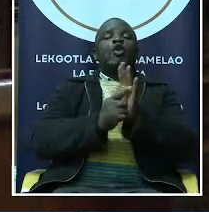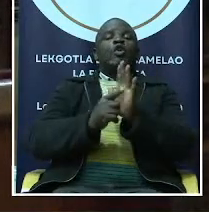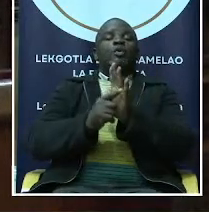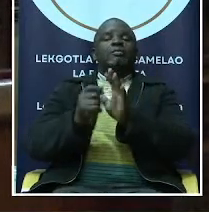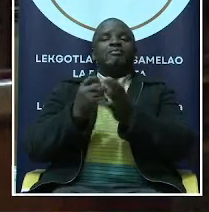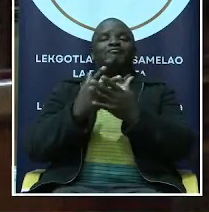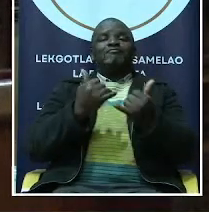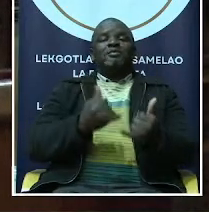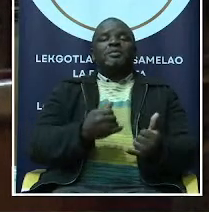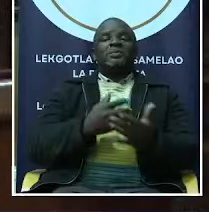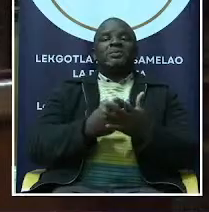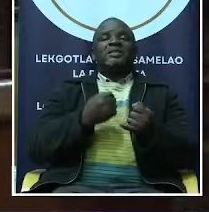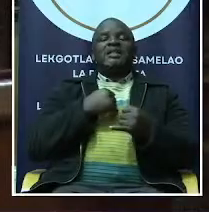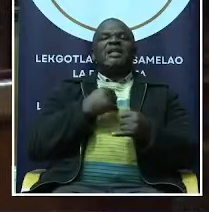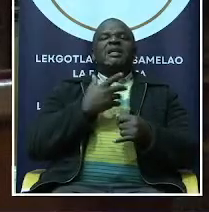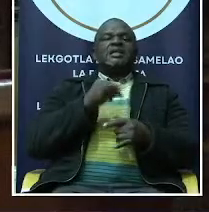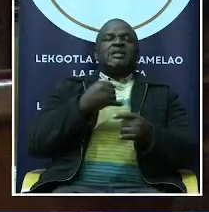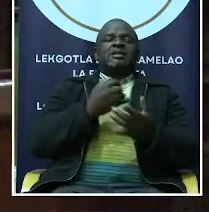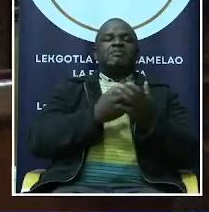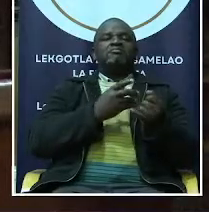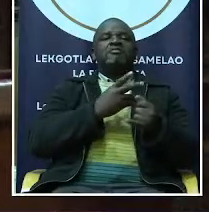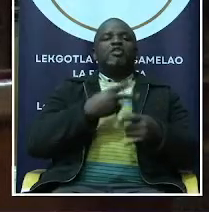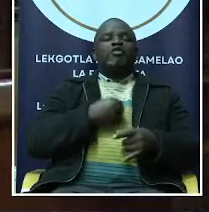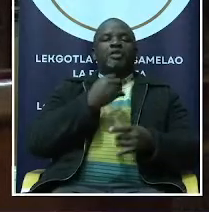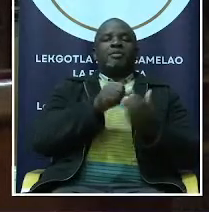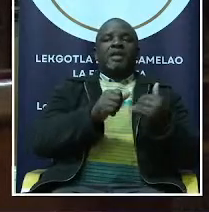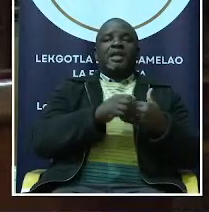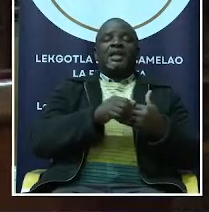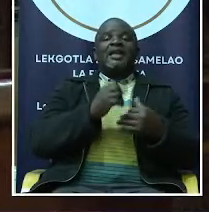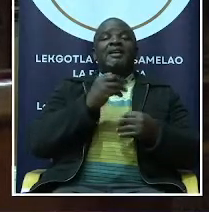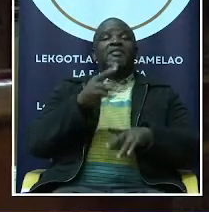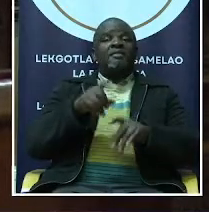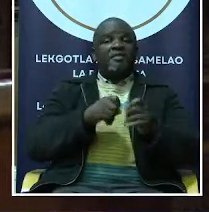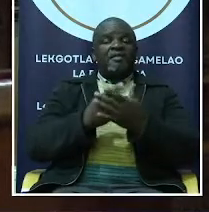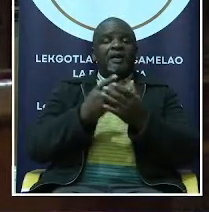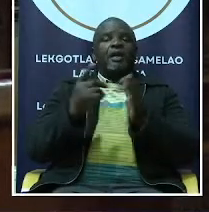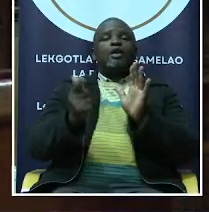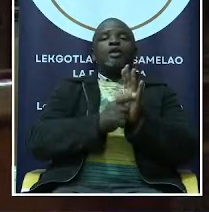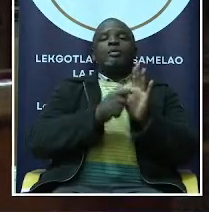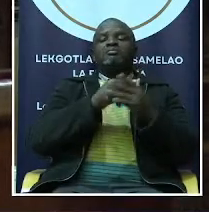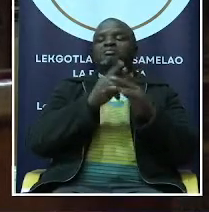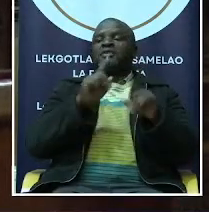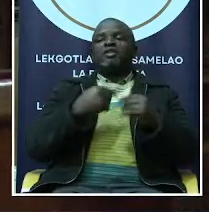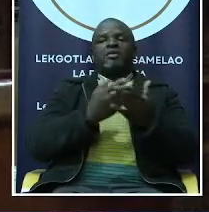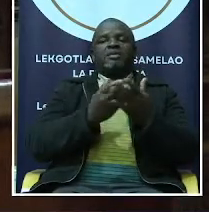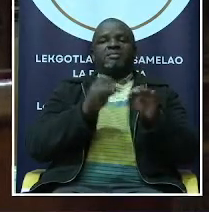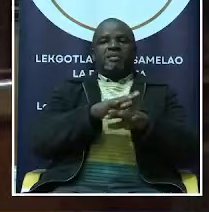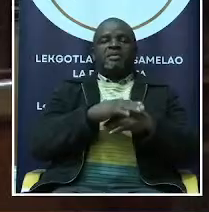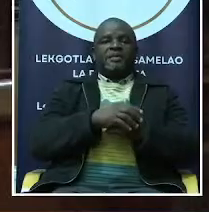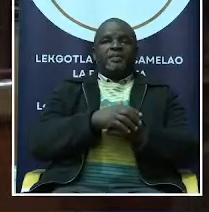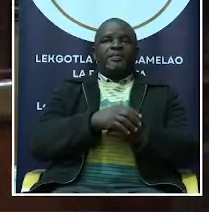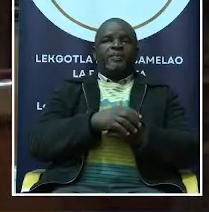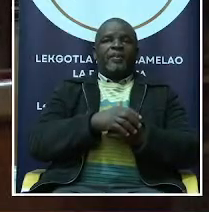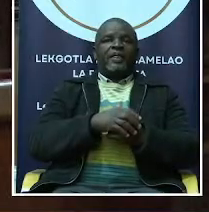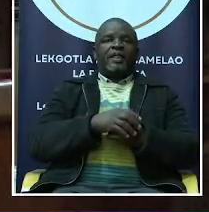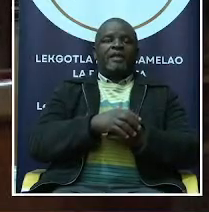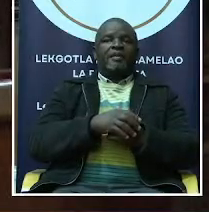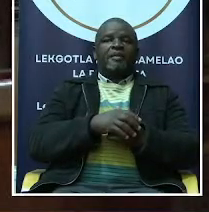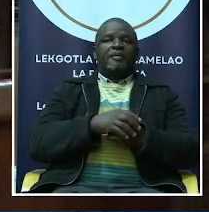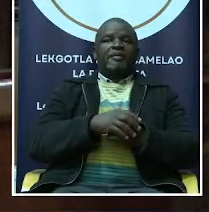young people. Because if it's not written in legislature, it will never be implemented. Why are